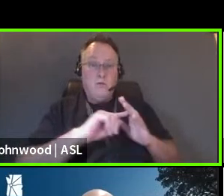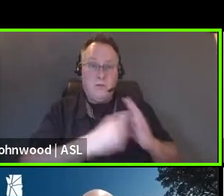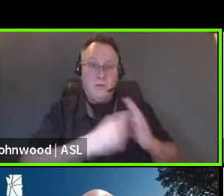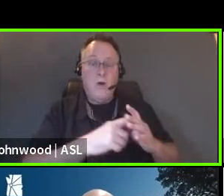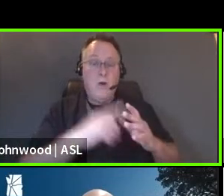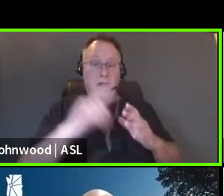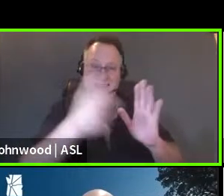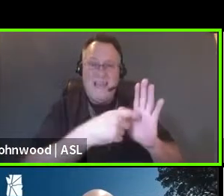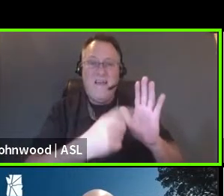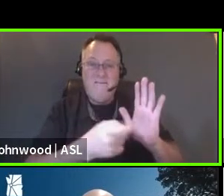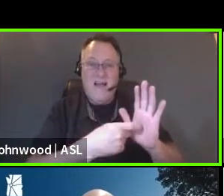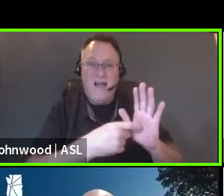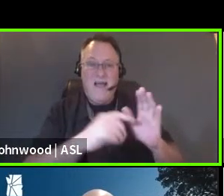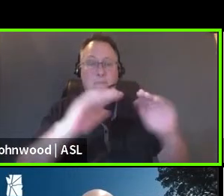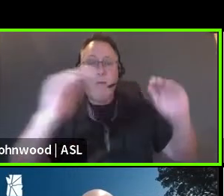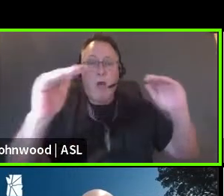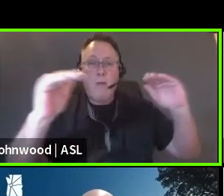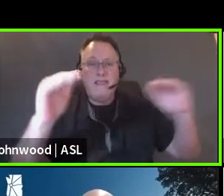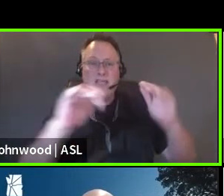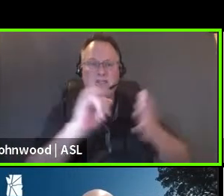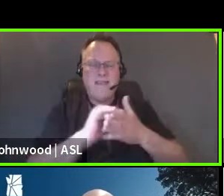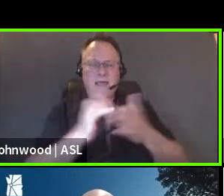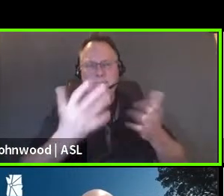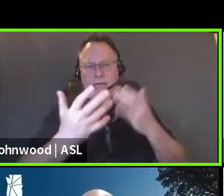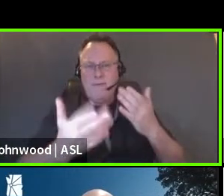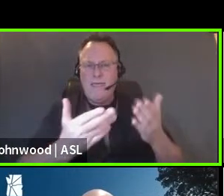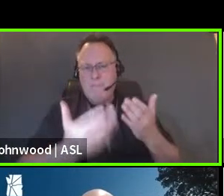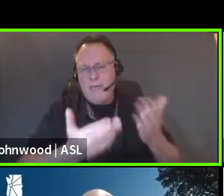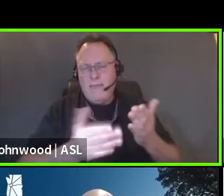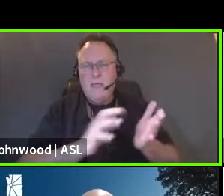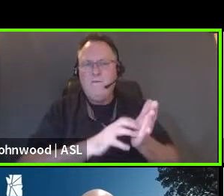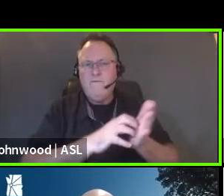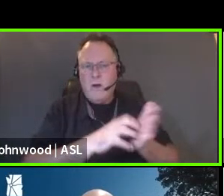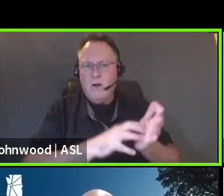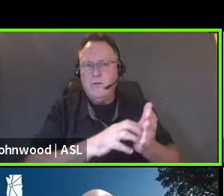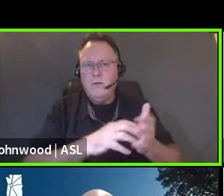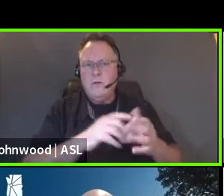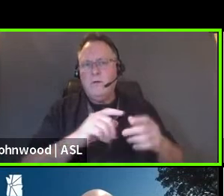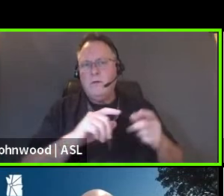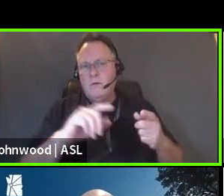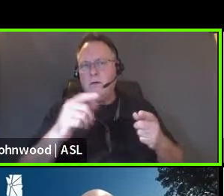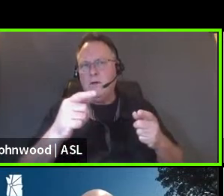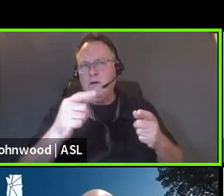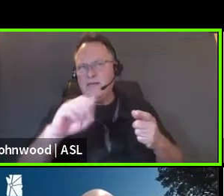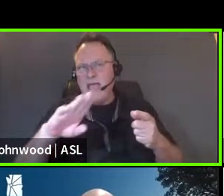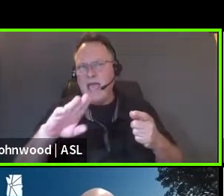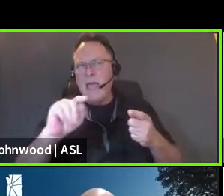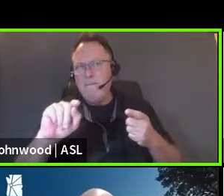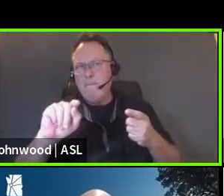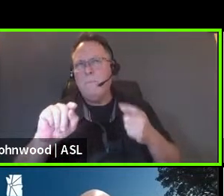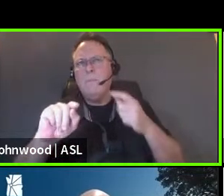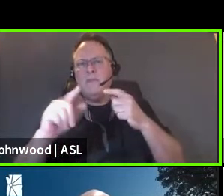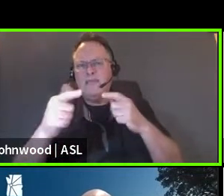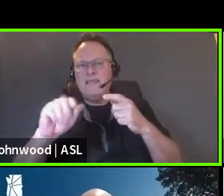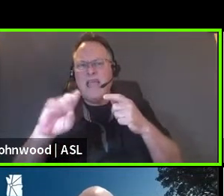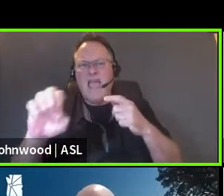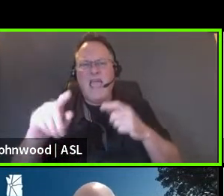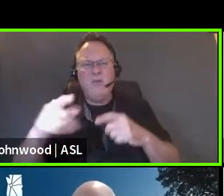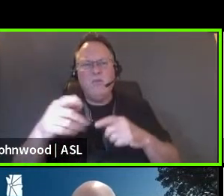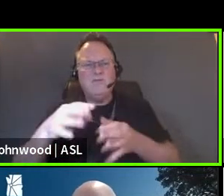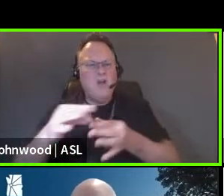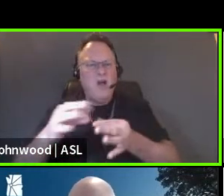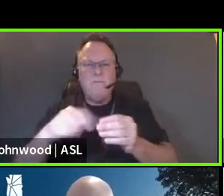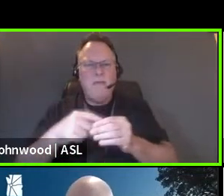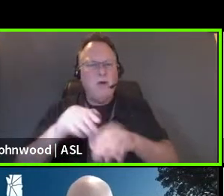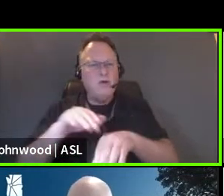identify populations that might be vulnerable? The example Tom gave was a trailer park or mobile home